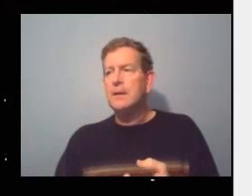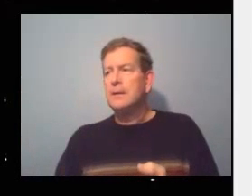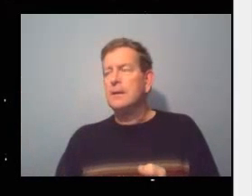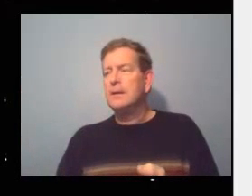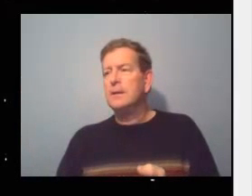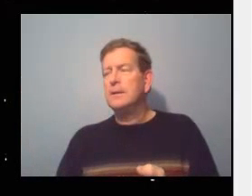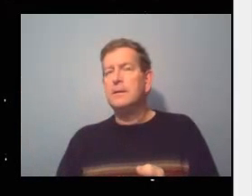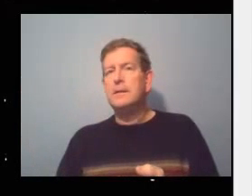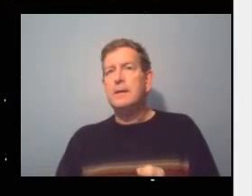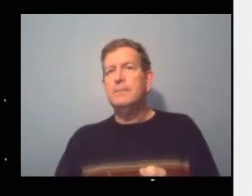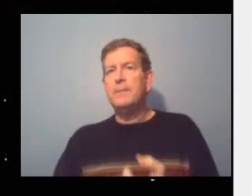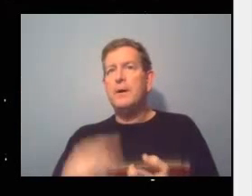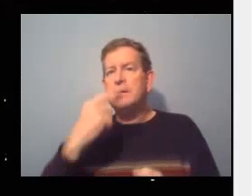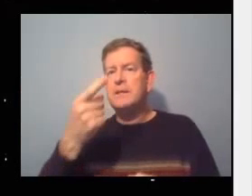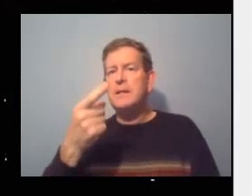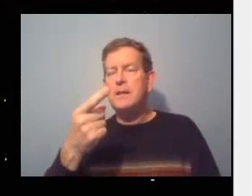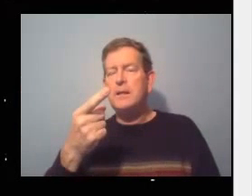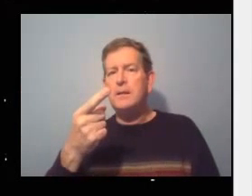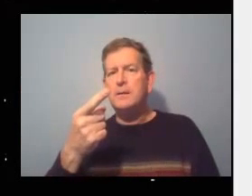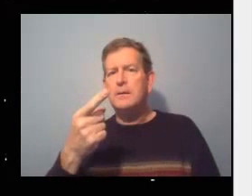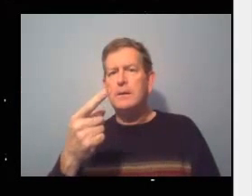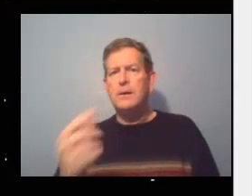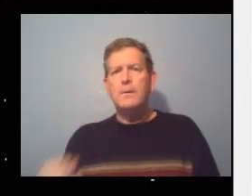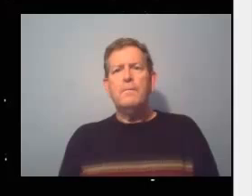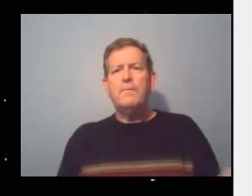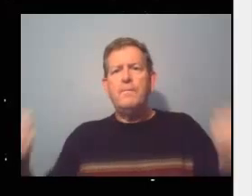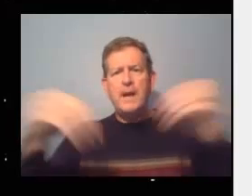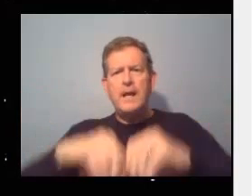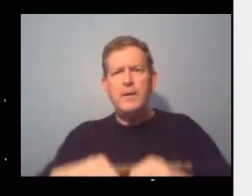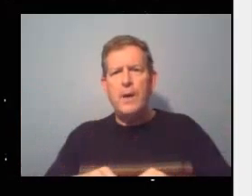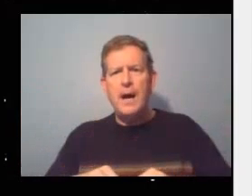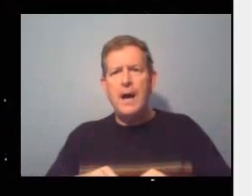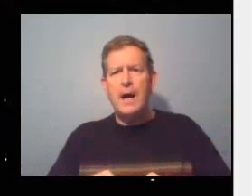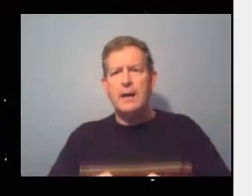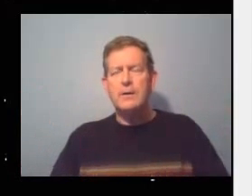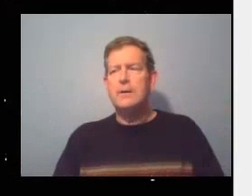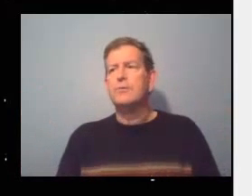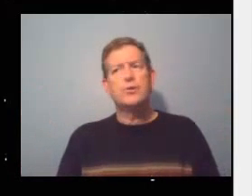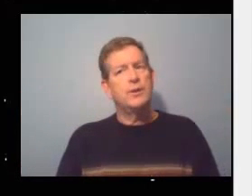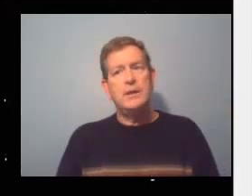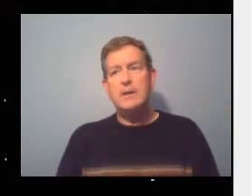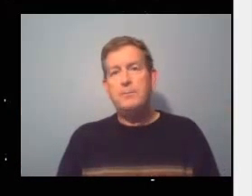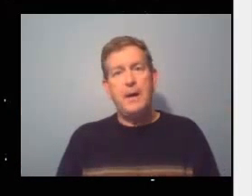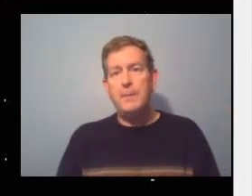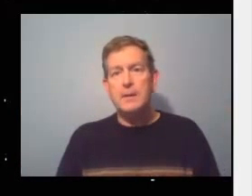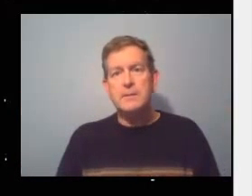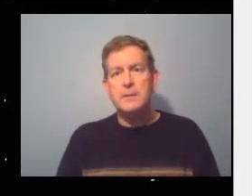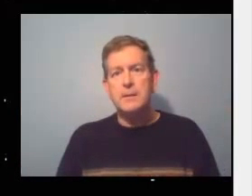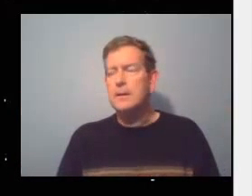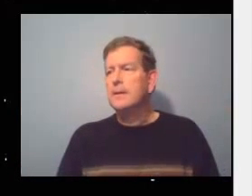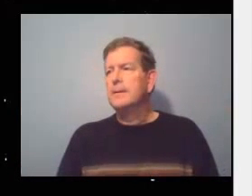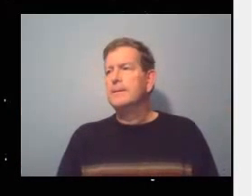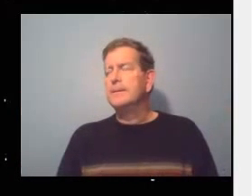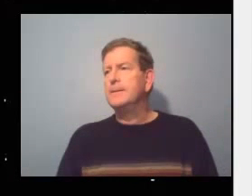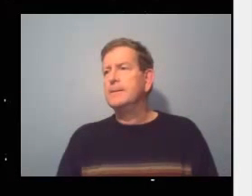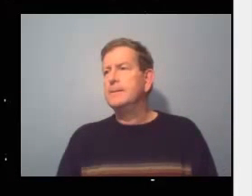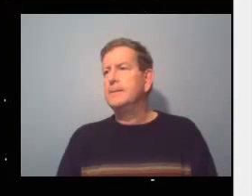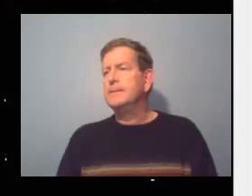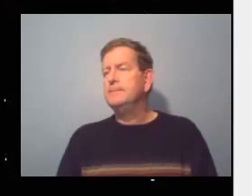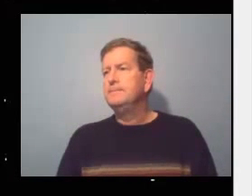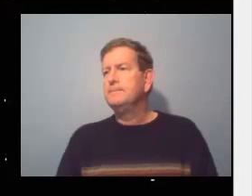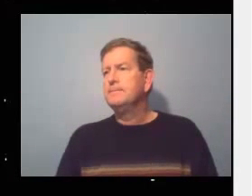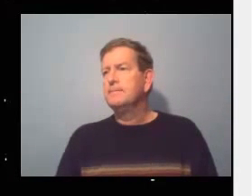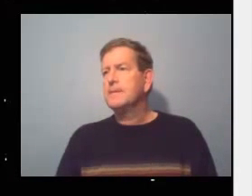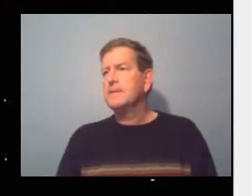merci. Maman dit fais les devoirs, je ne dis pas merci.